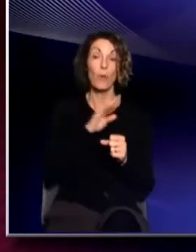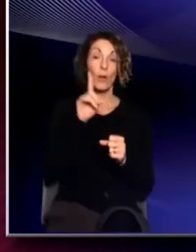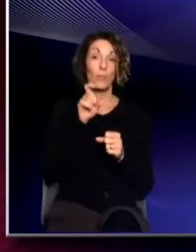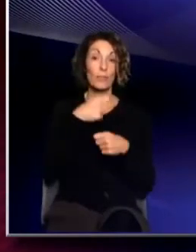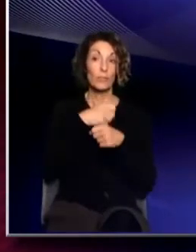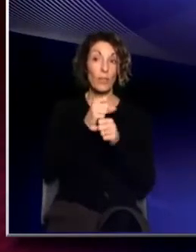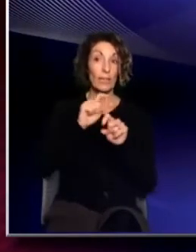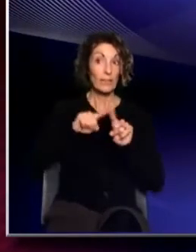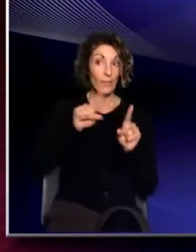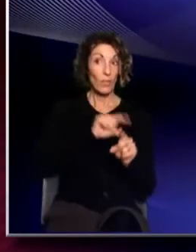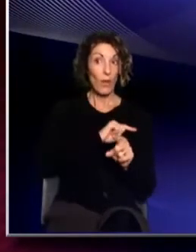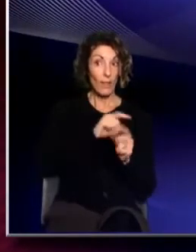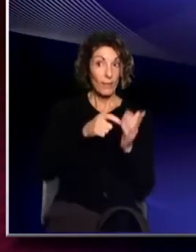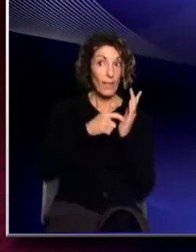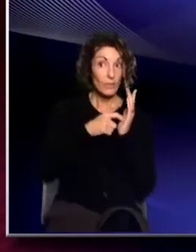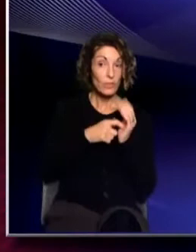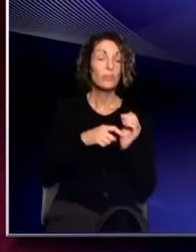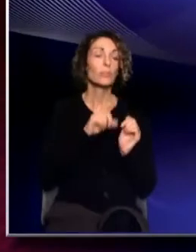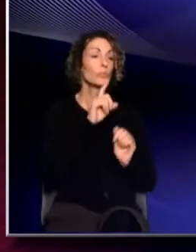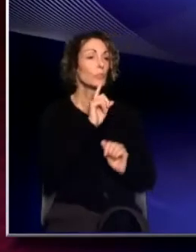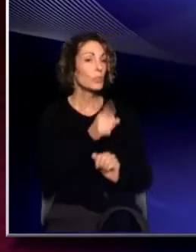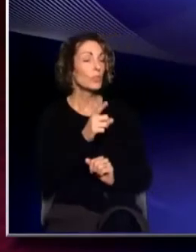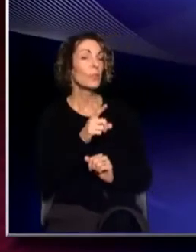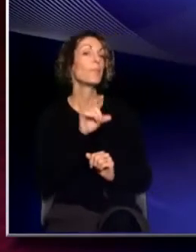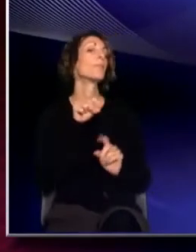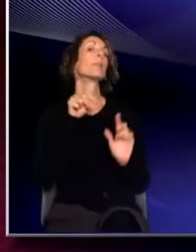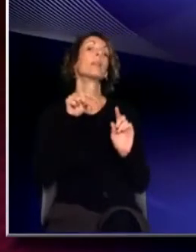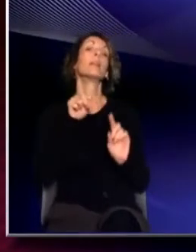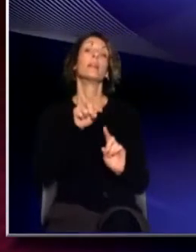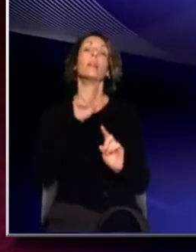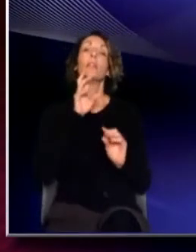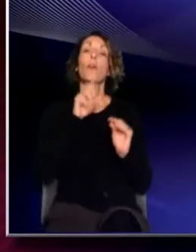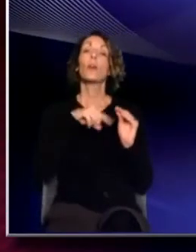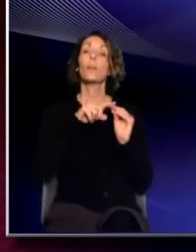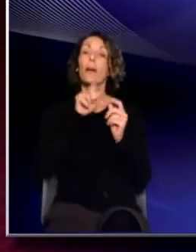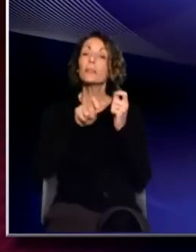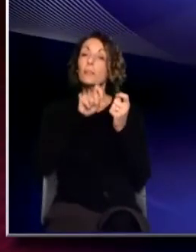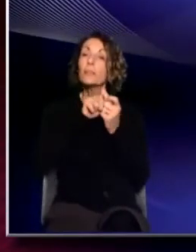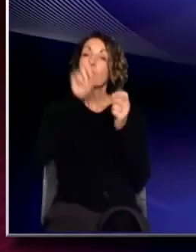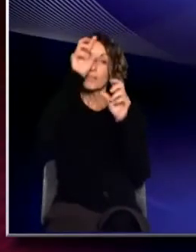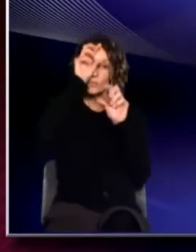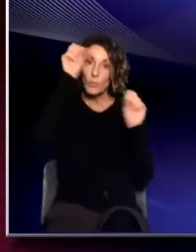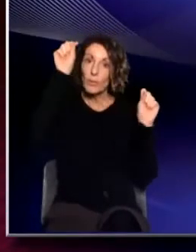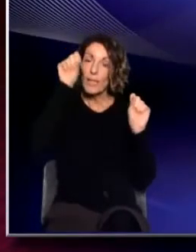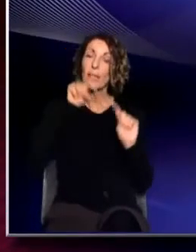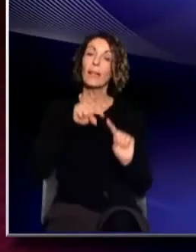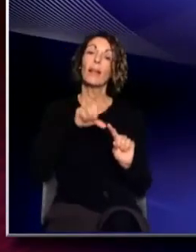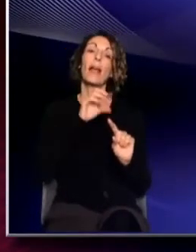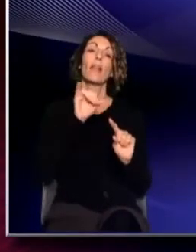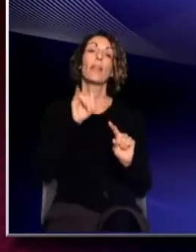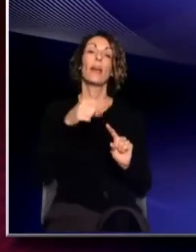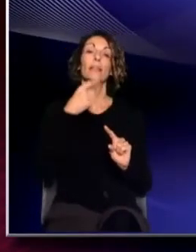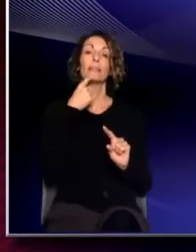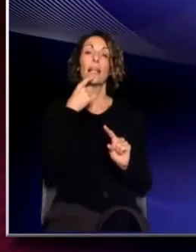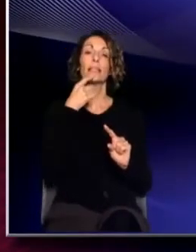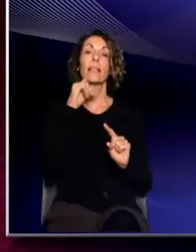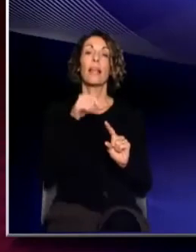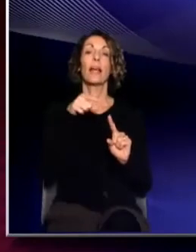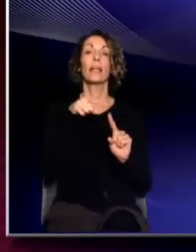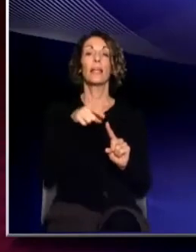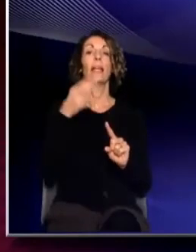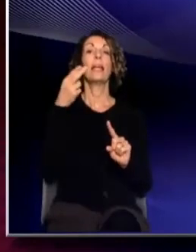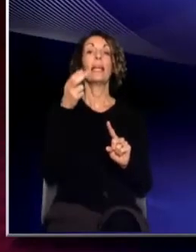different qualifications? Certainly. So it talks about specifically the superintendent, and it says that he shall